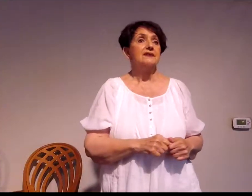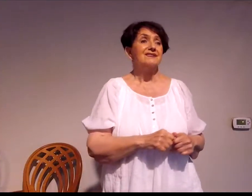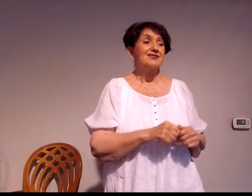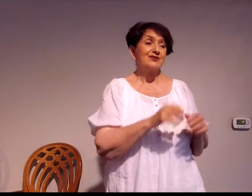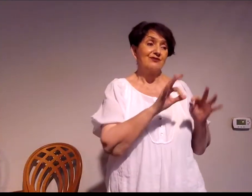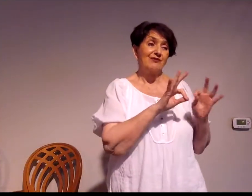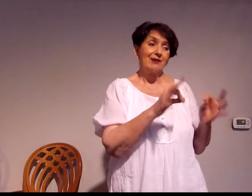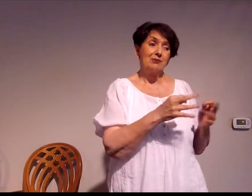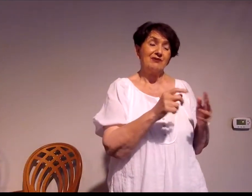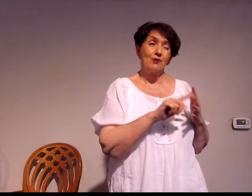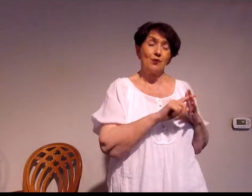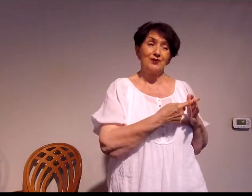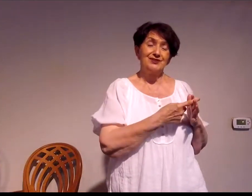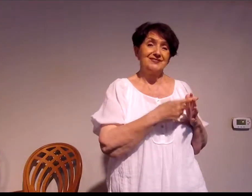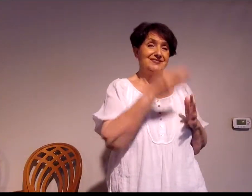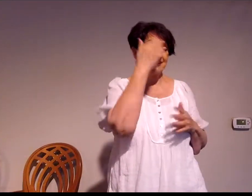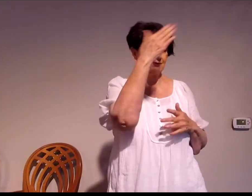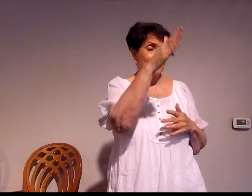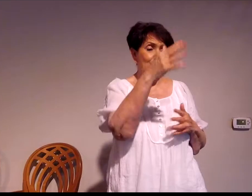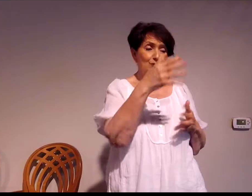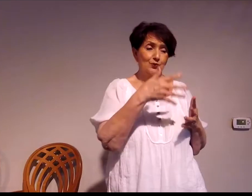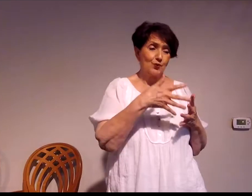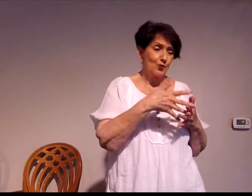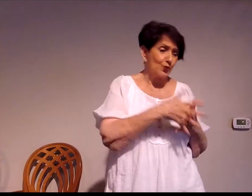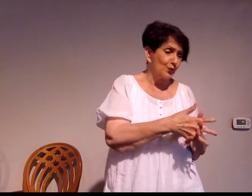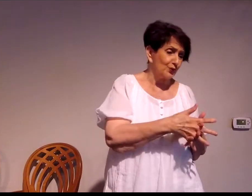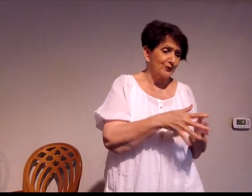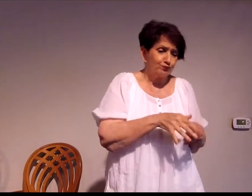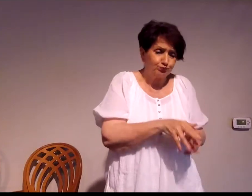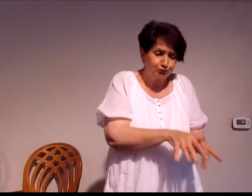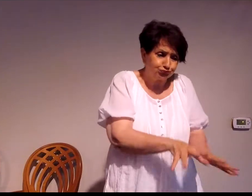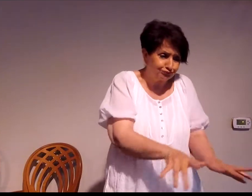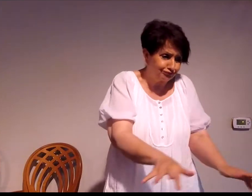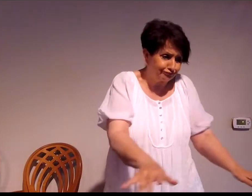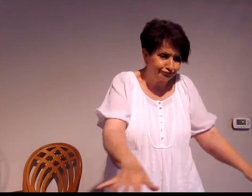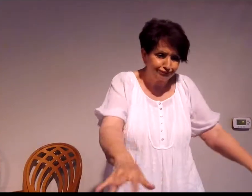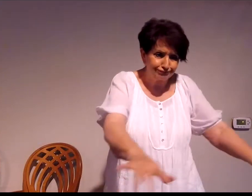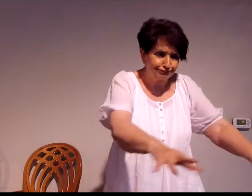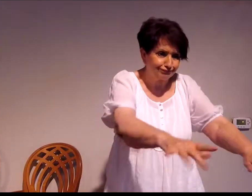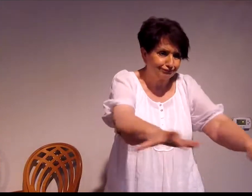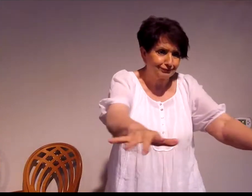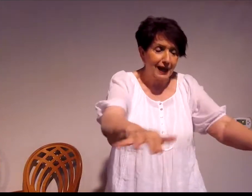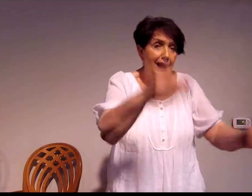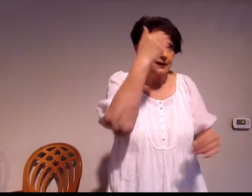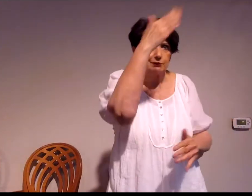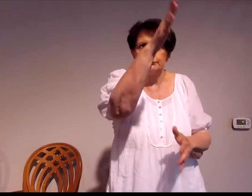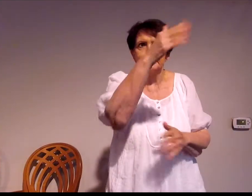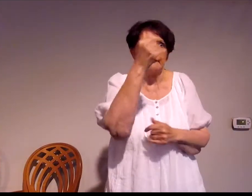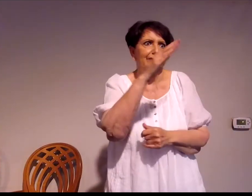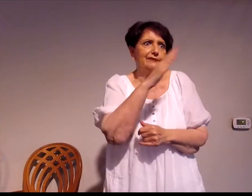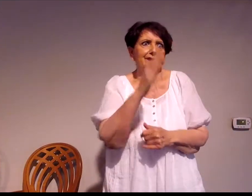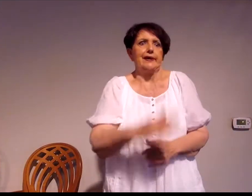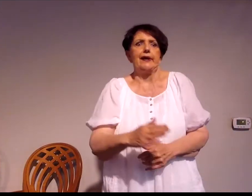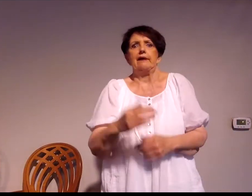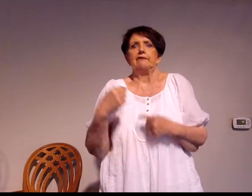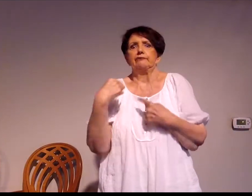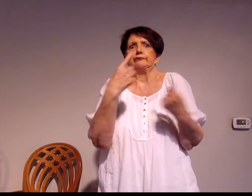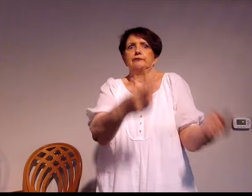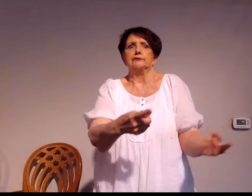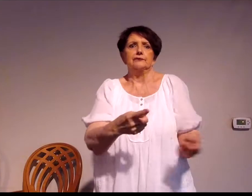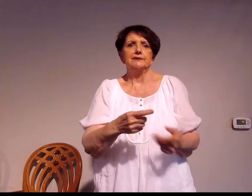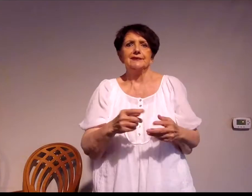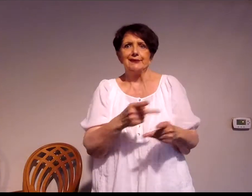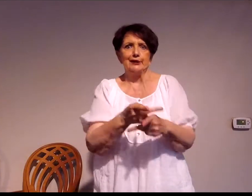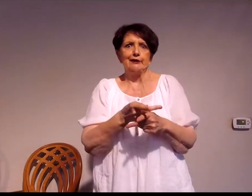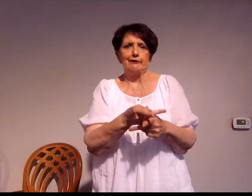family of origin and all of the roots and all the tendrils and all that is ever really taken care of. I trust it is,